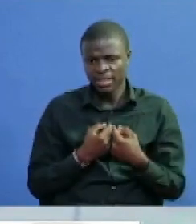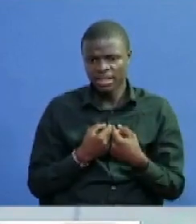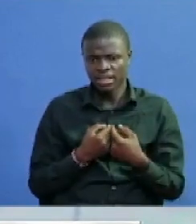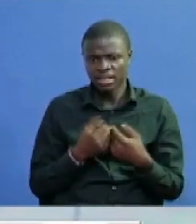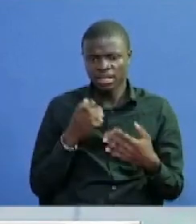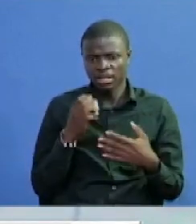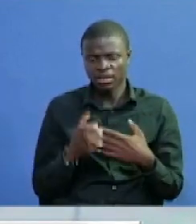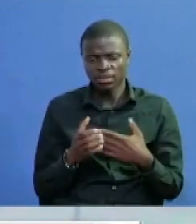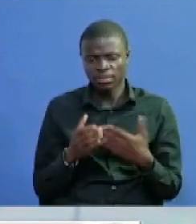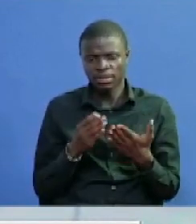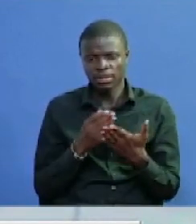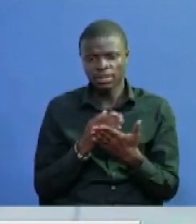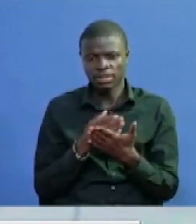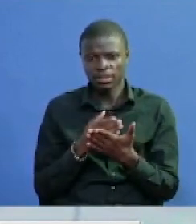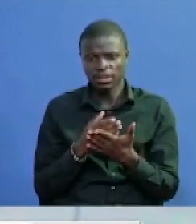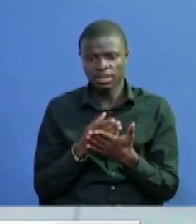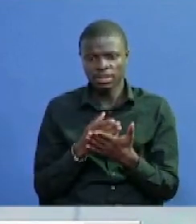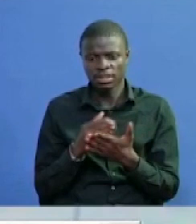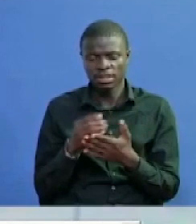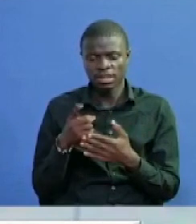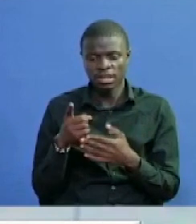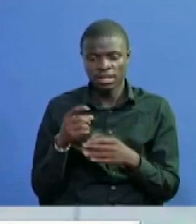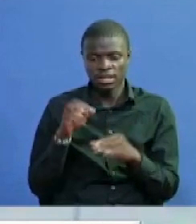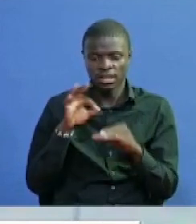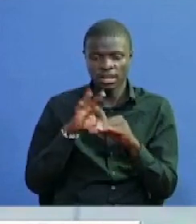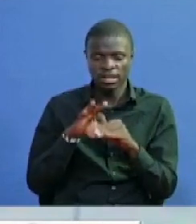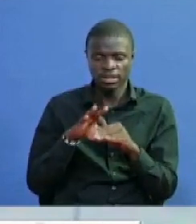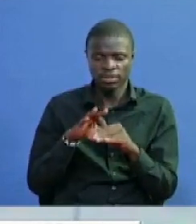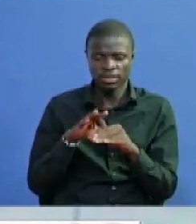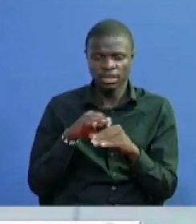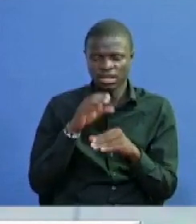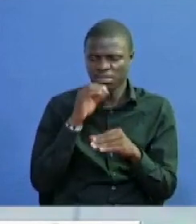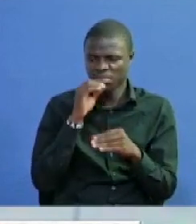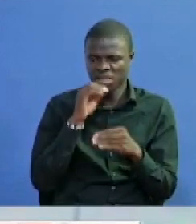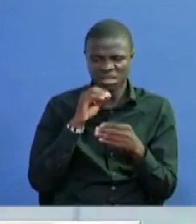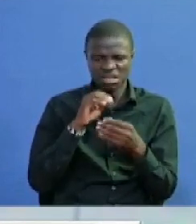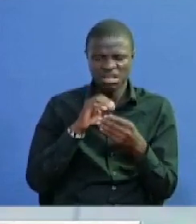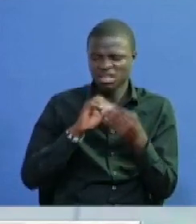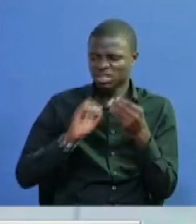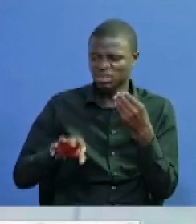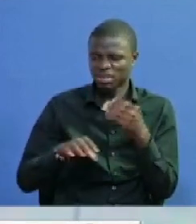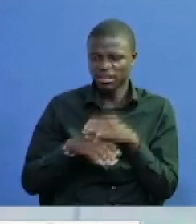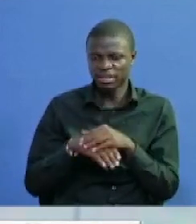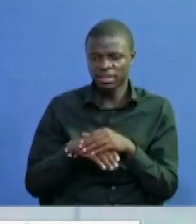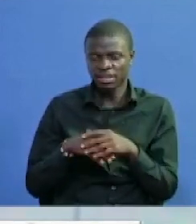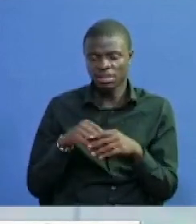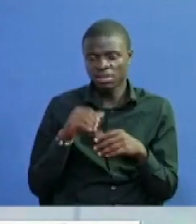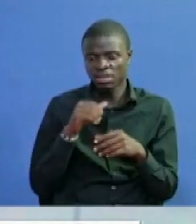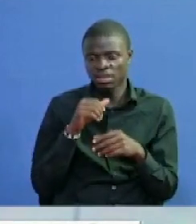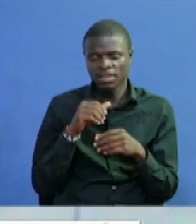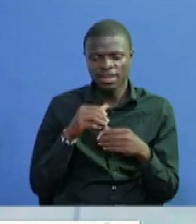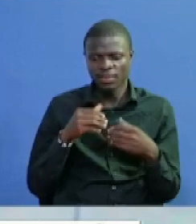some elements of evidence that the elections had been rigged. And so there was, you know, a lot